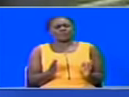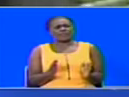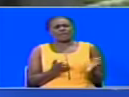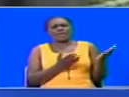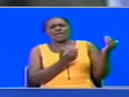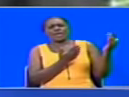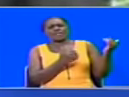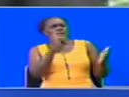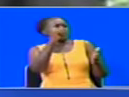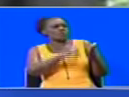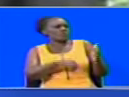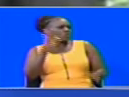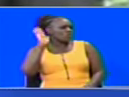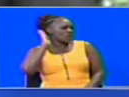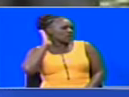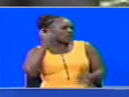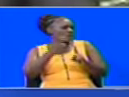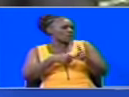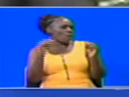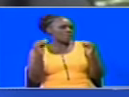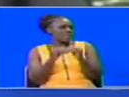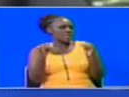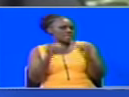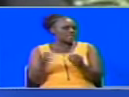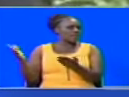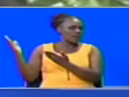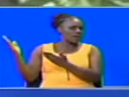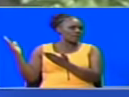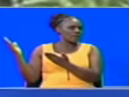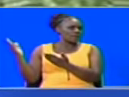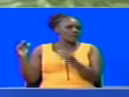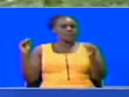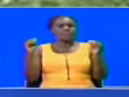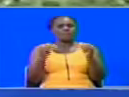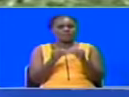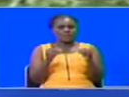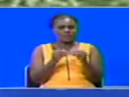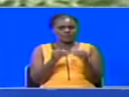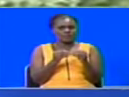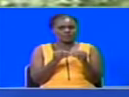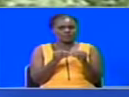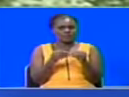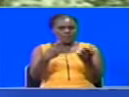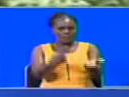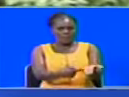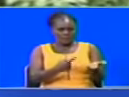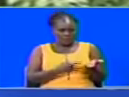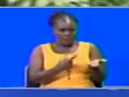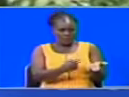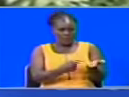we expect to hear from the meeting that you're holding here today? The meeting is called upon to discuss, first of